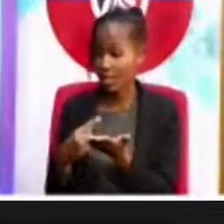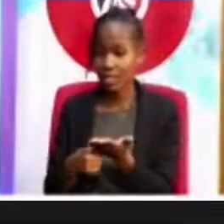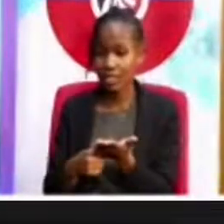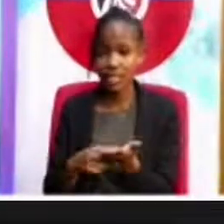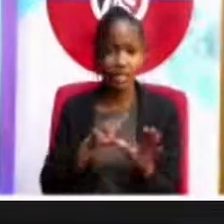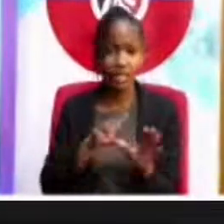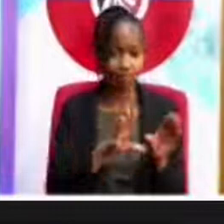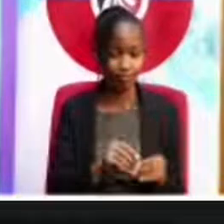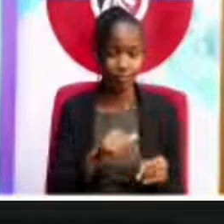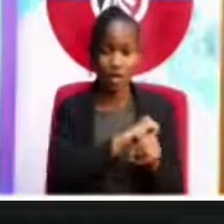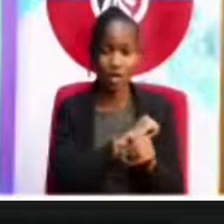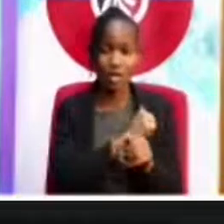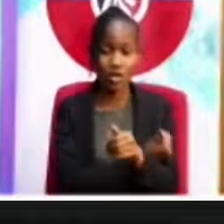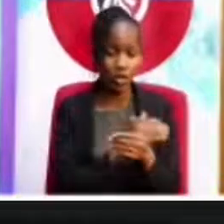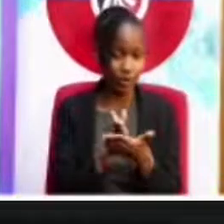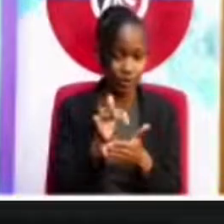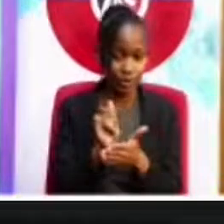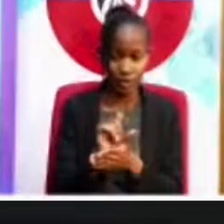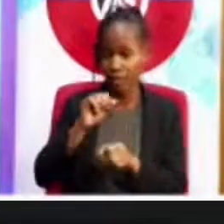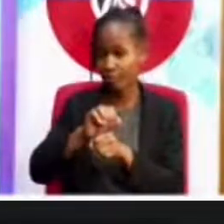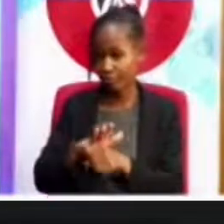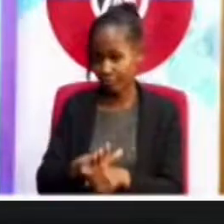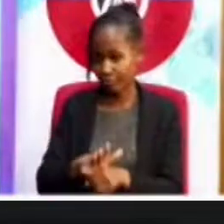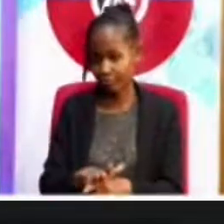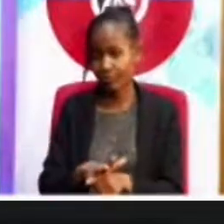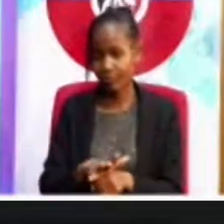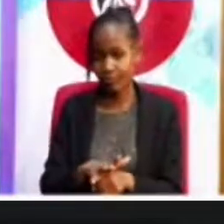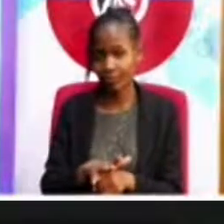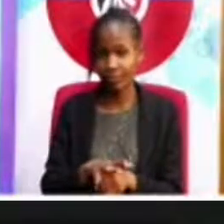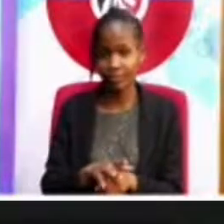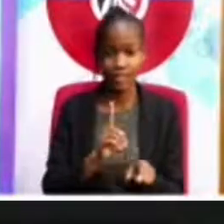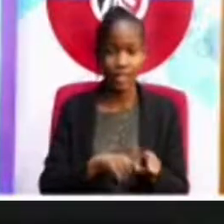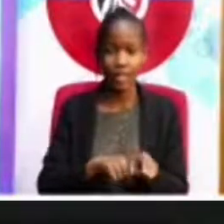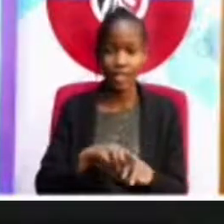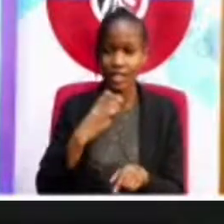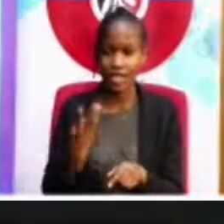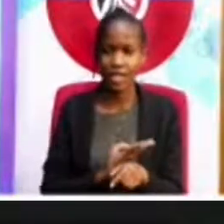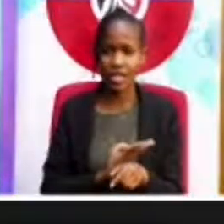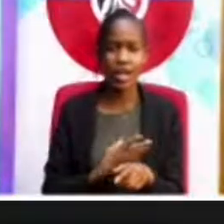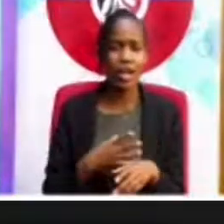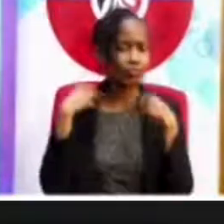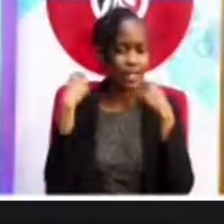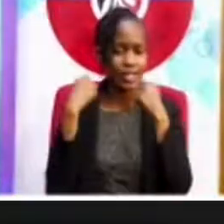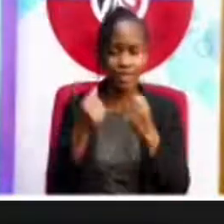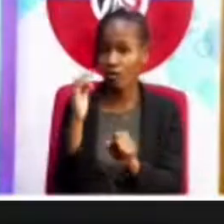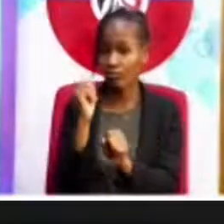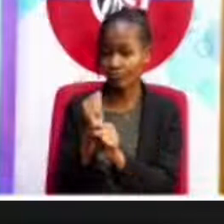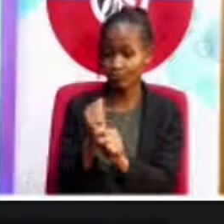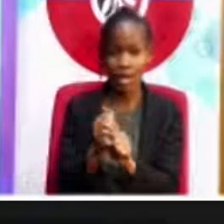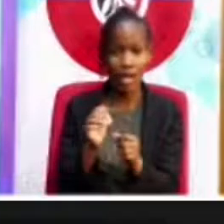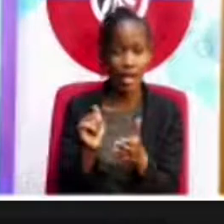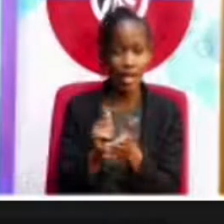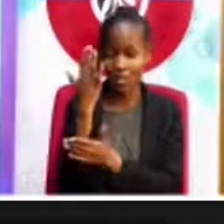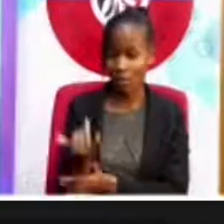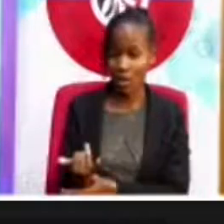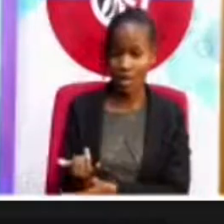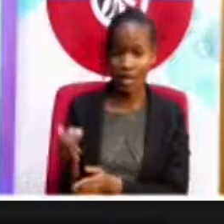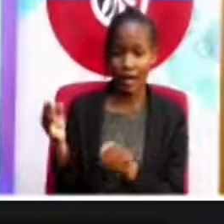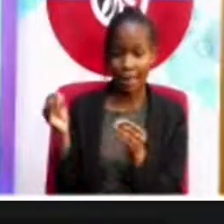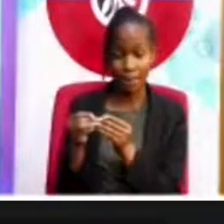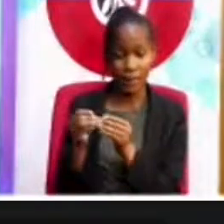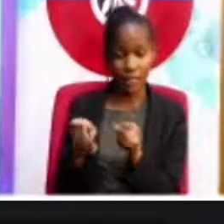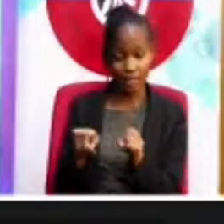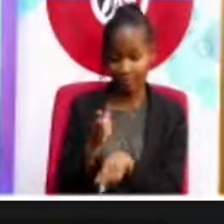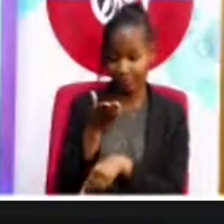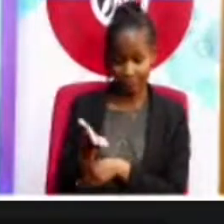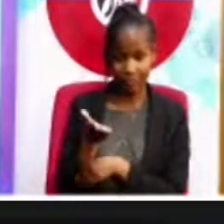this COVID pandemic has been the strength of cooperation. And that is why meetings like these ones are very